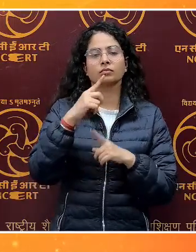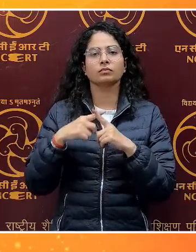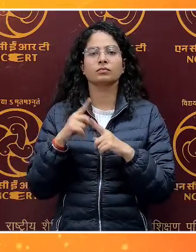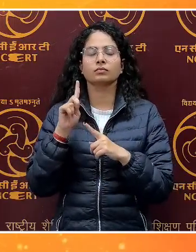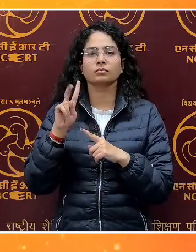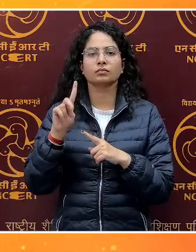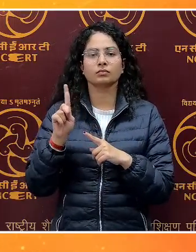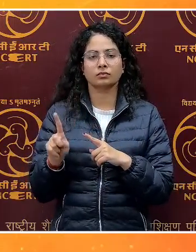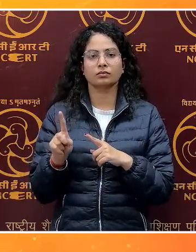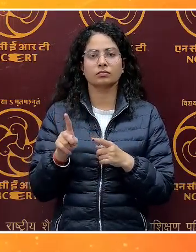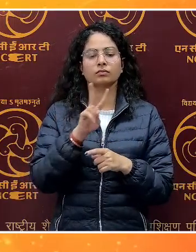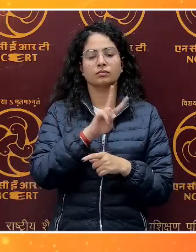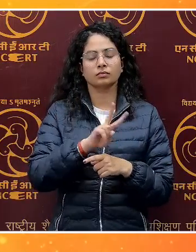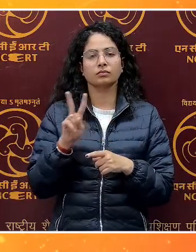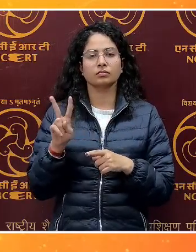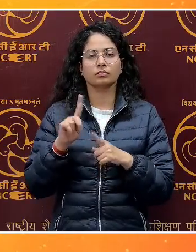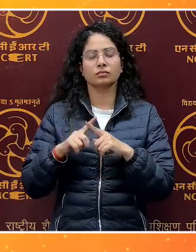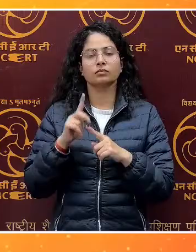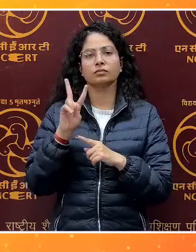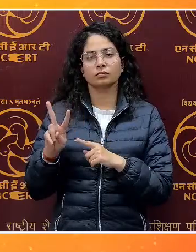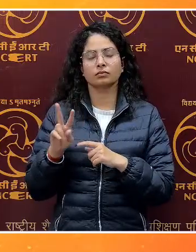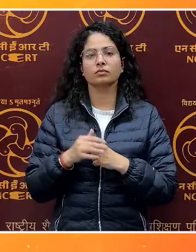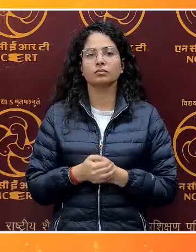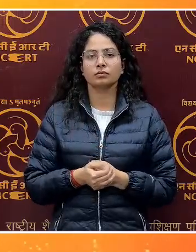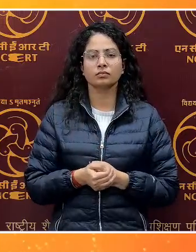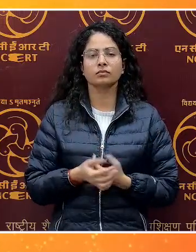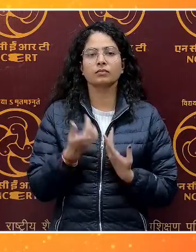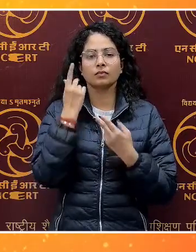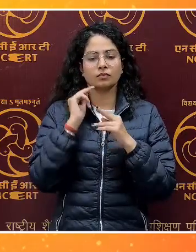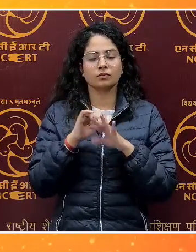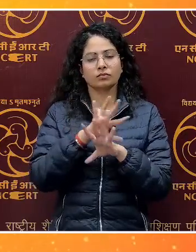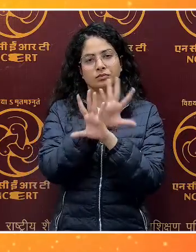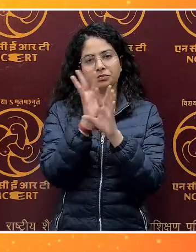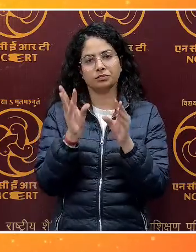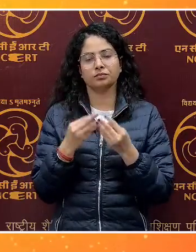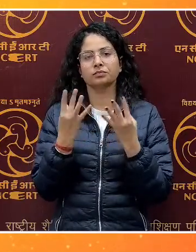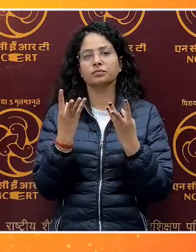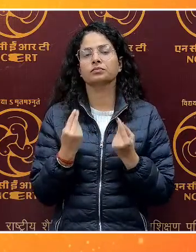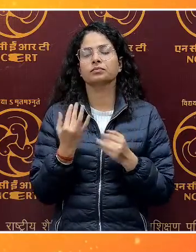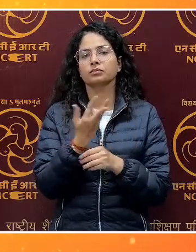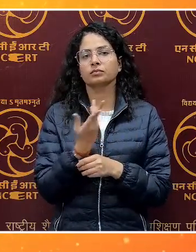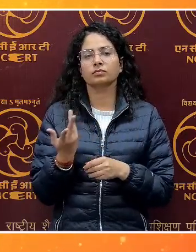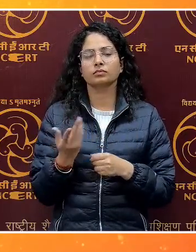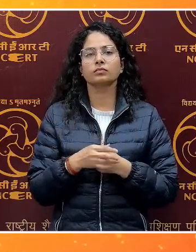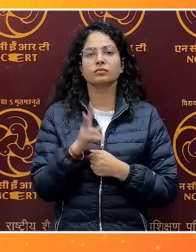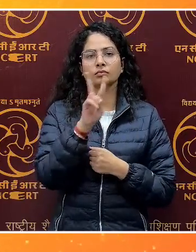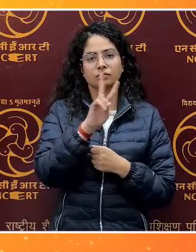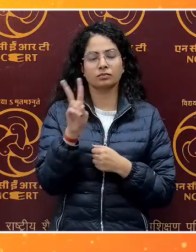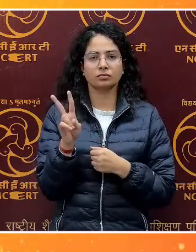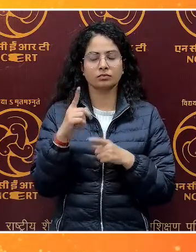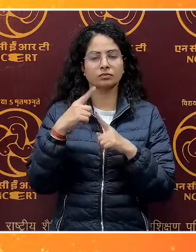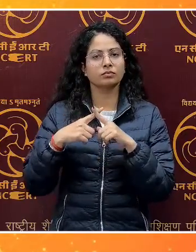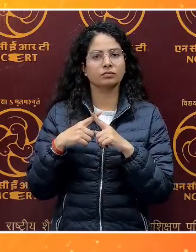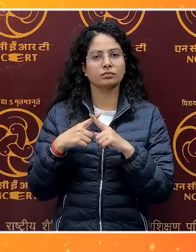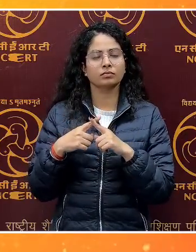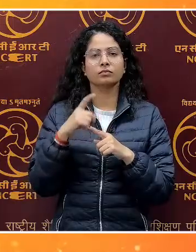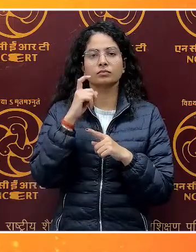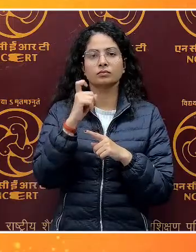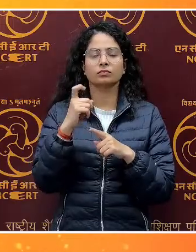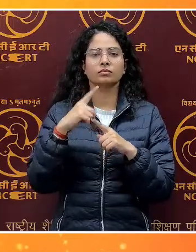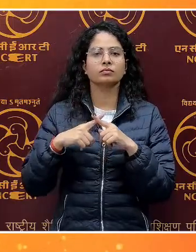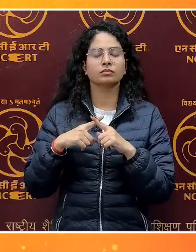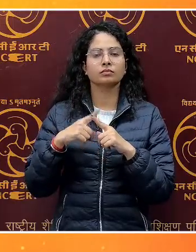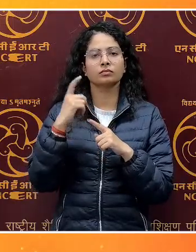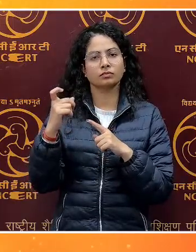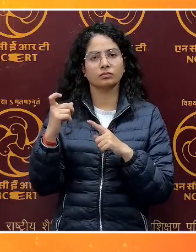2 twos are. Okay. This on calculation will give me how much? See, 22 into 7